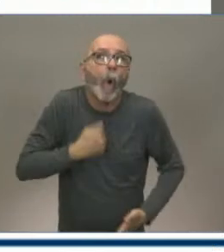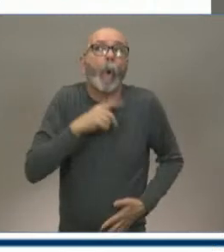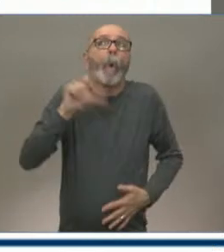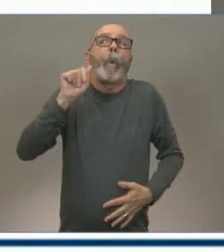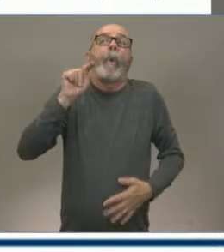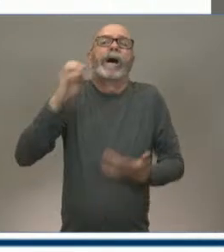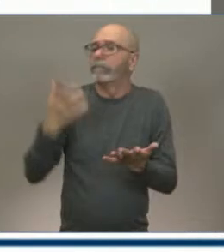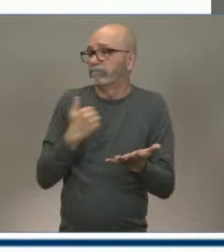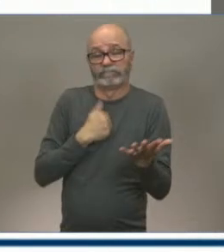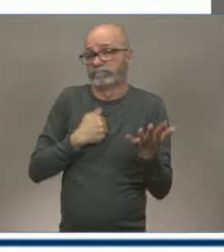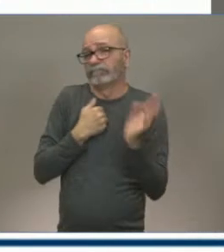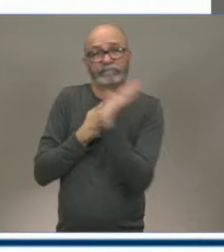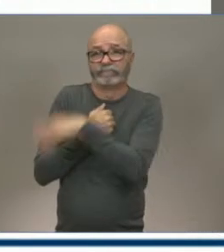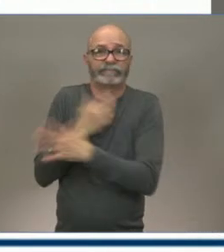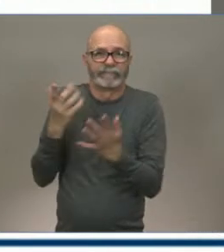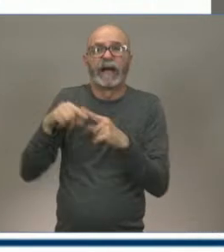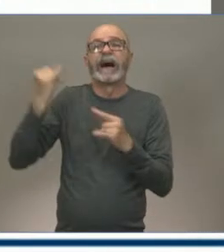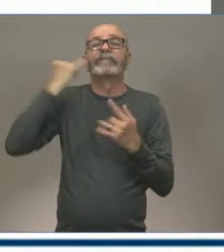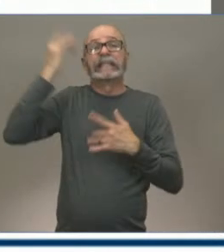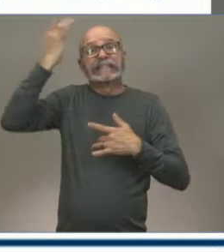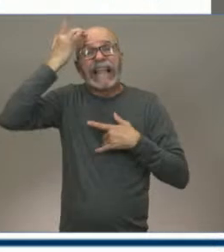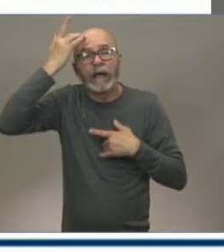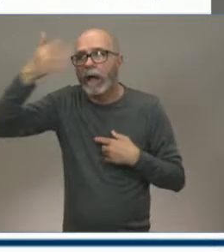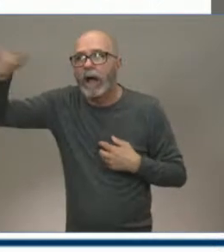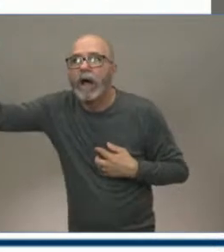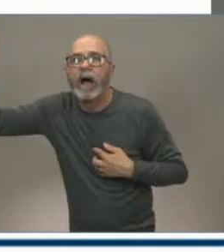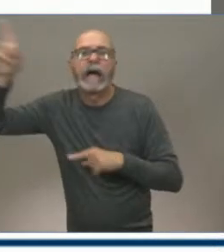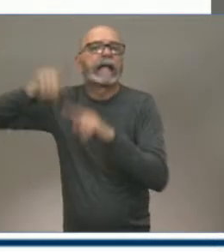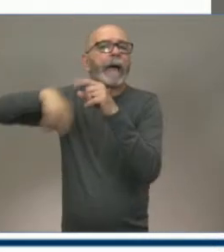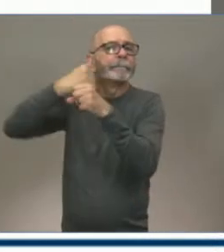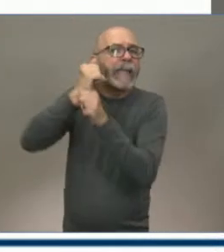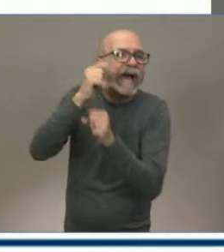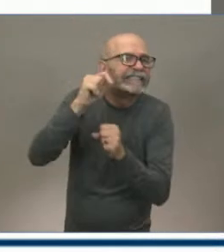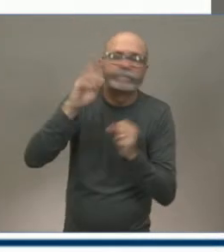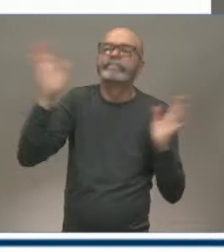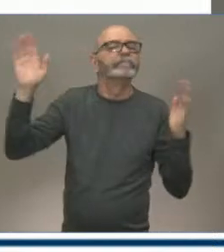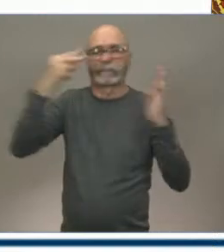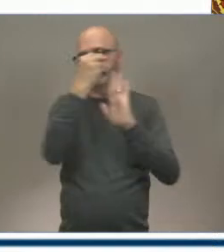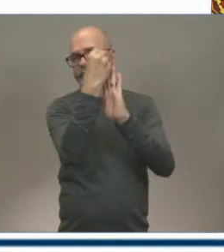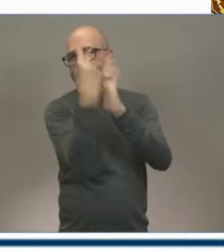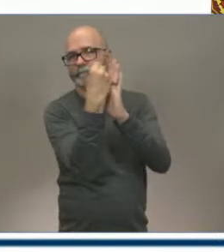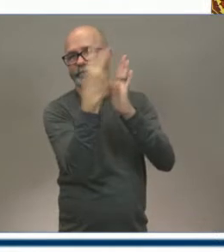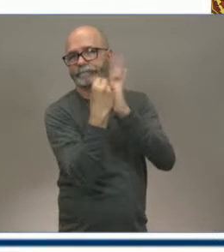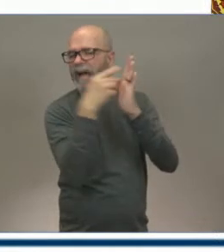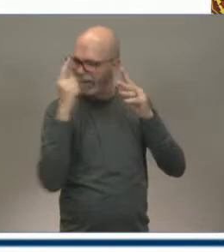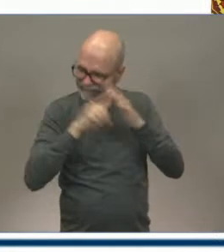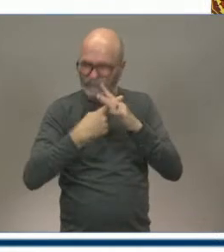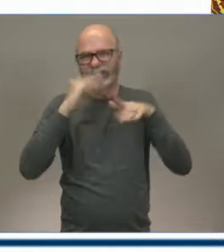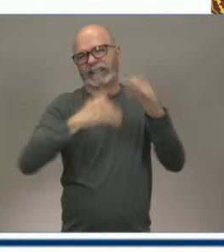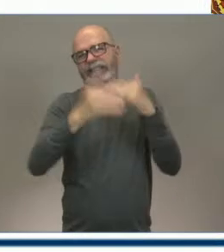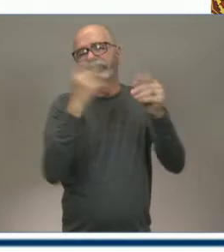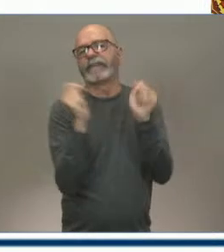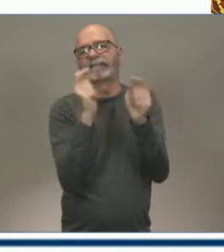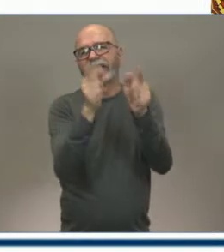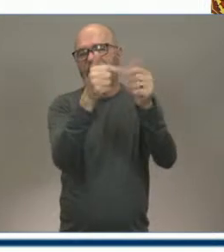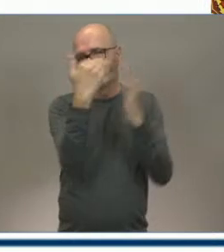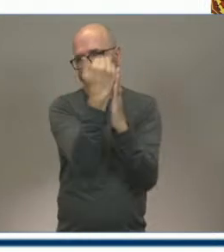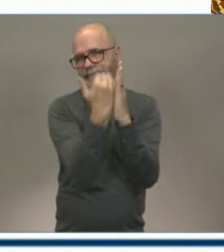those clinics ran to maximize their utility. Next, we'll go to Mike Gorman from CBC. Go ahead,